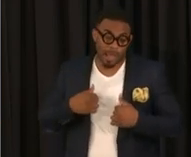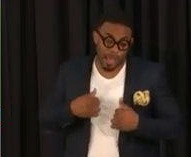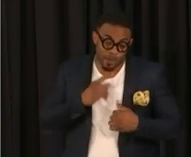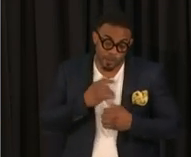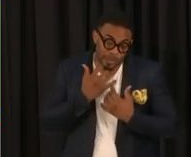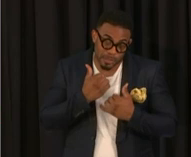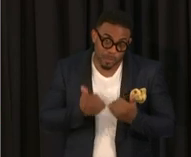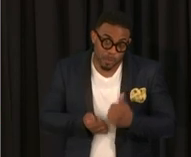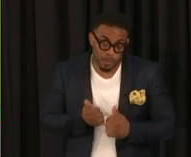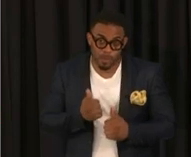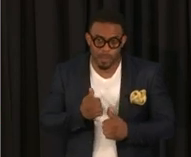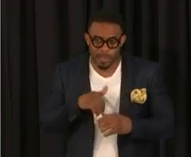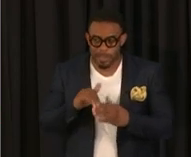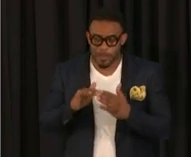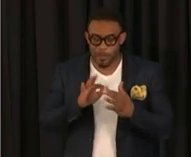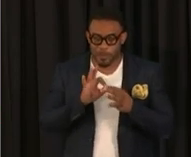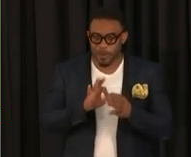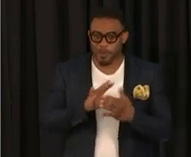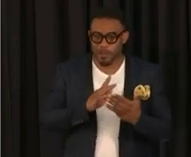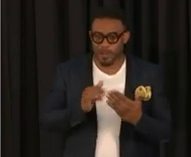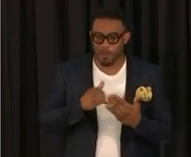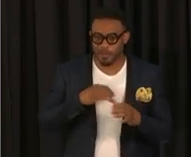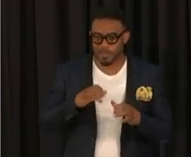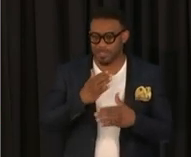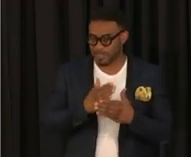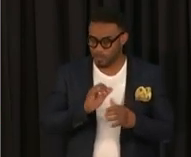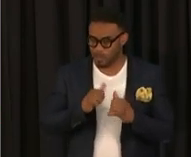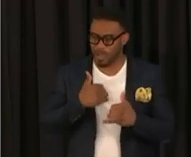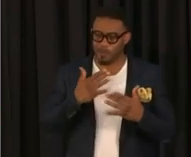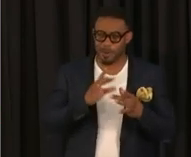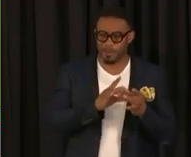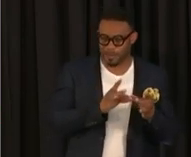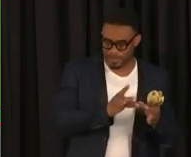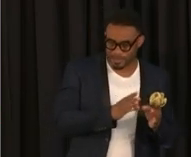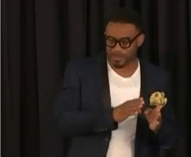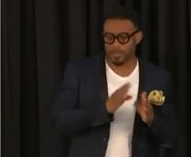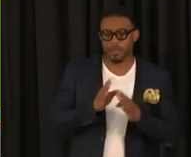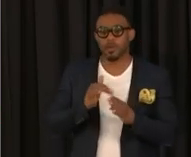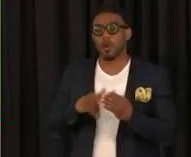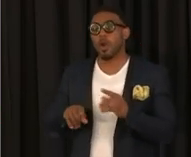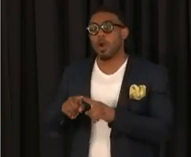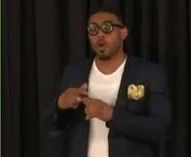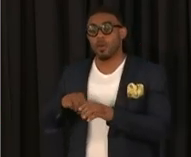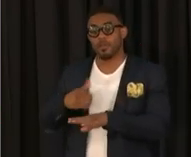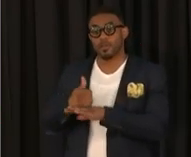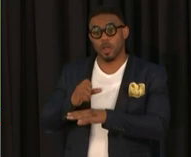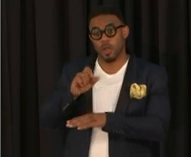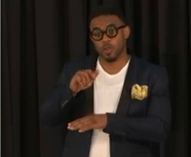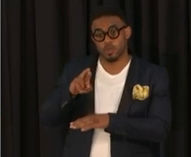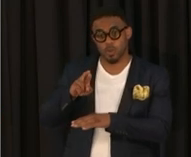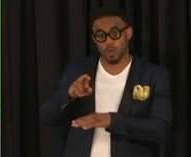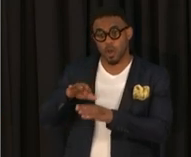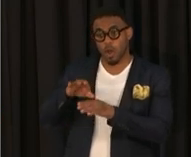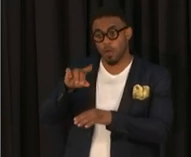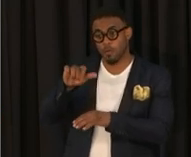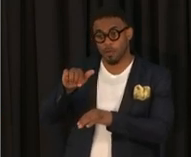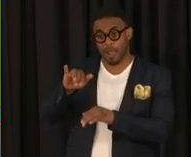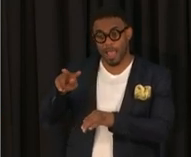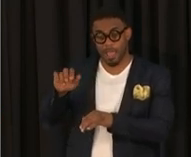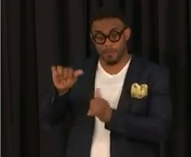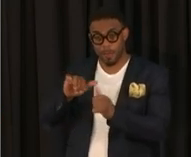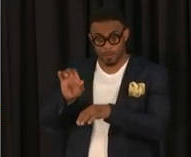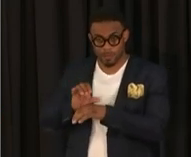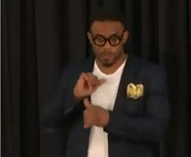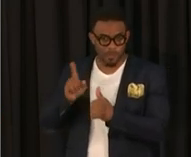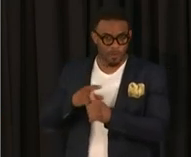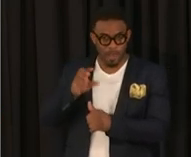I've really cherished the most have been the community-related projects that we've done, some of which I've already mentioned. But we've installed solar at Florida Avenue Baptist